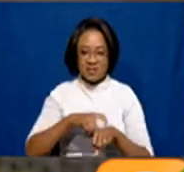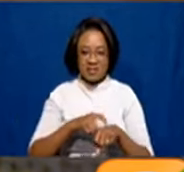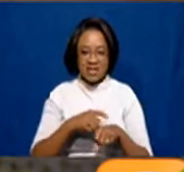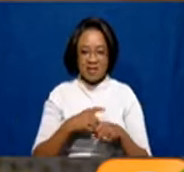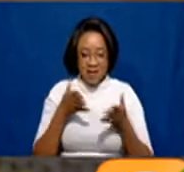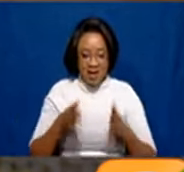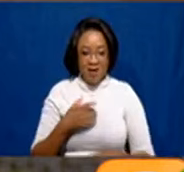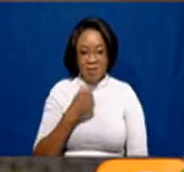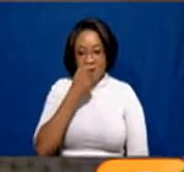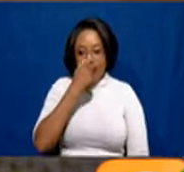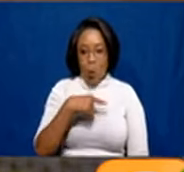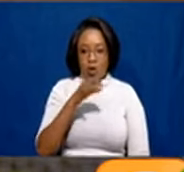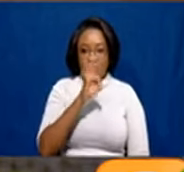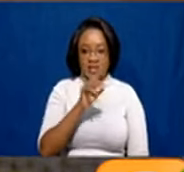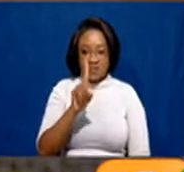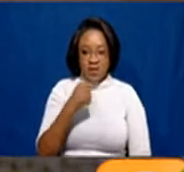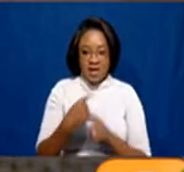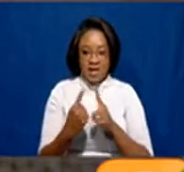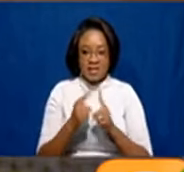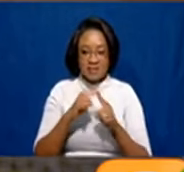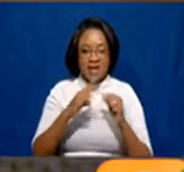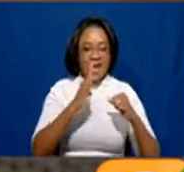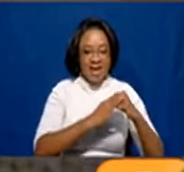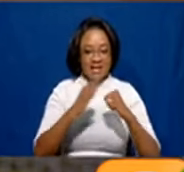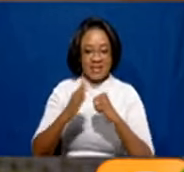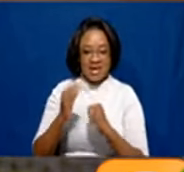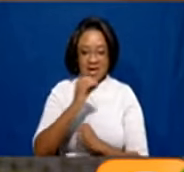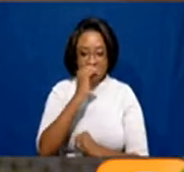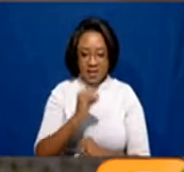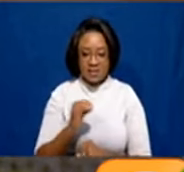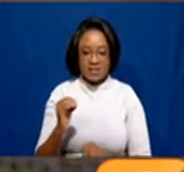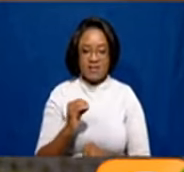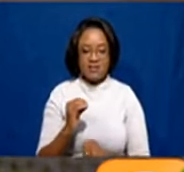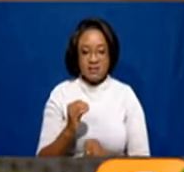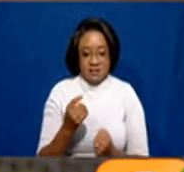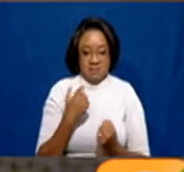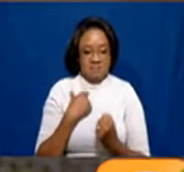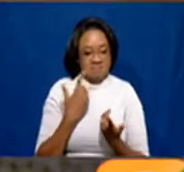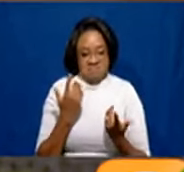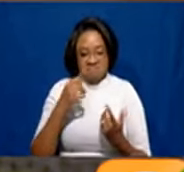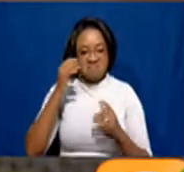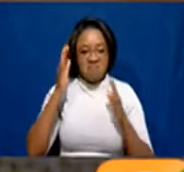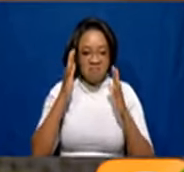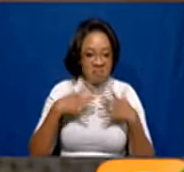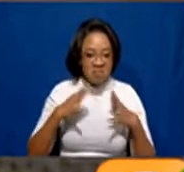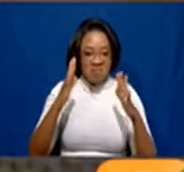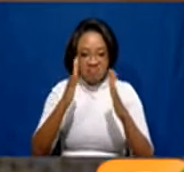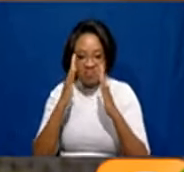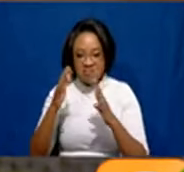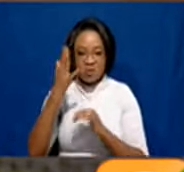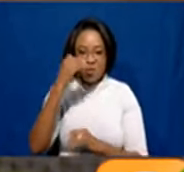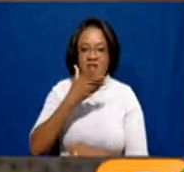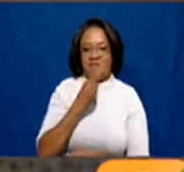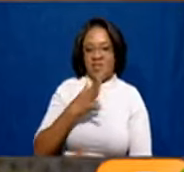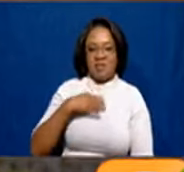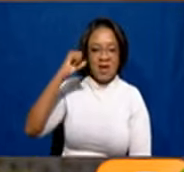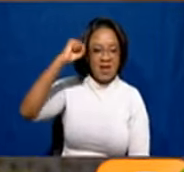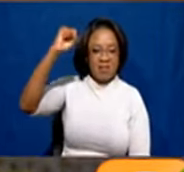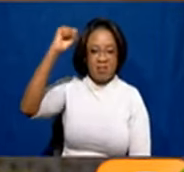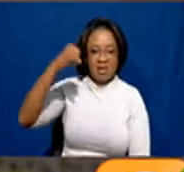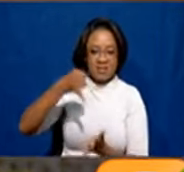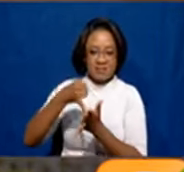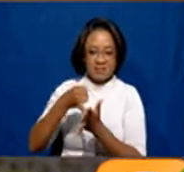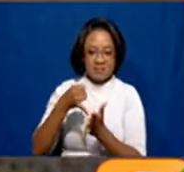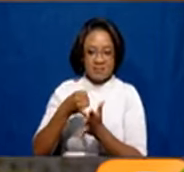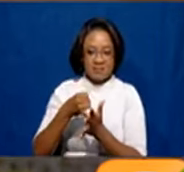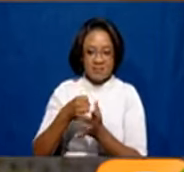years old, and for 99% of it, he's been in the limelight. He's been in politics. Yeah. And so, quote